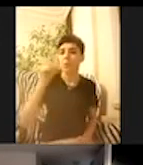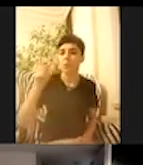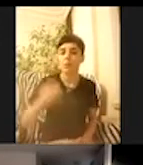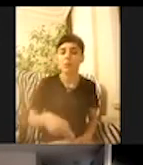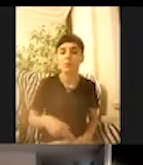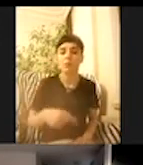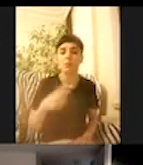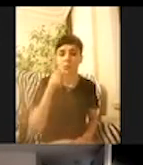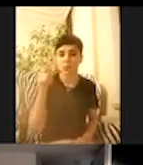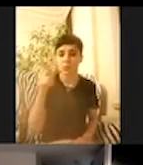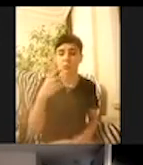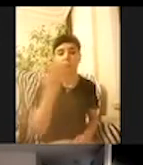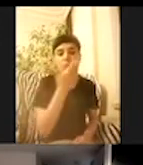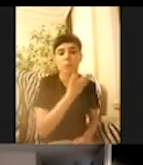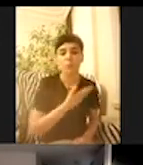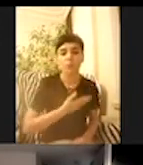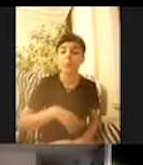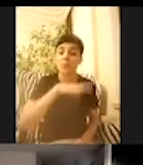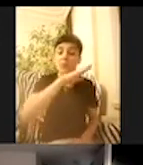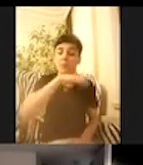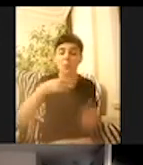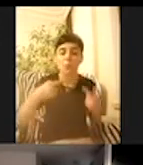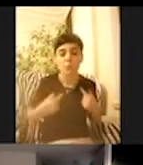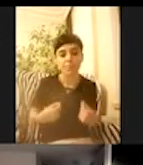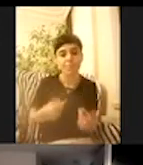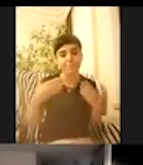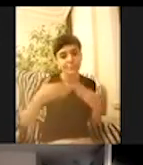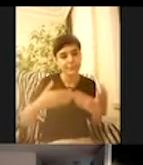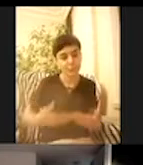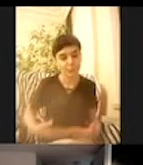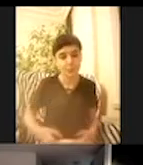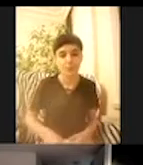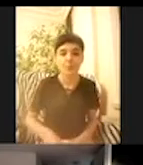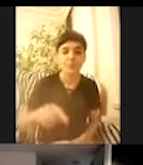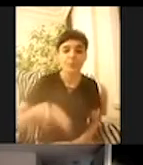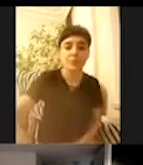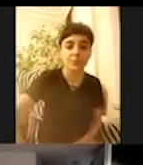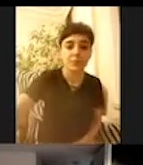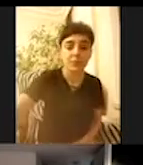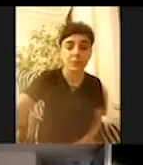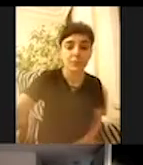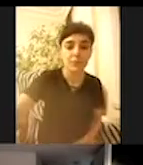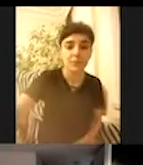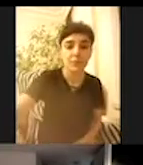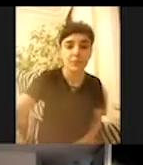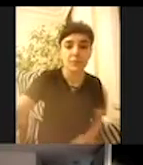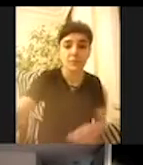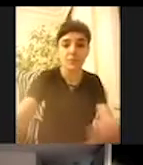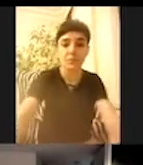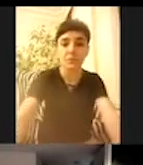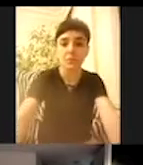But then it was really hot with the short pants on from jeans. And I got like a headpiece and I